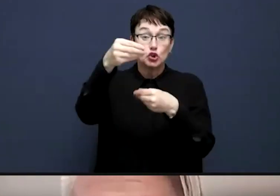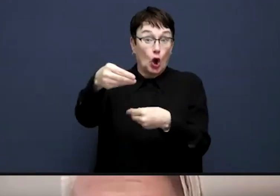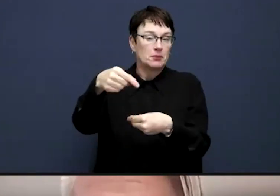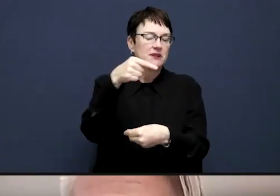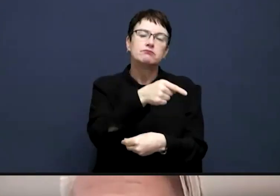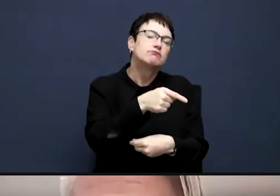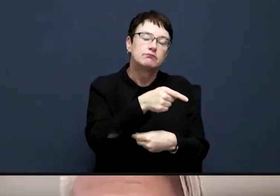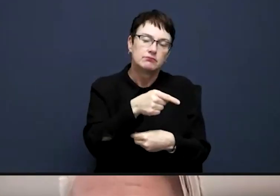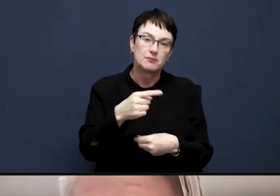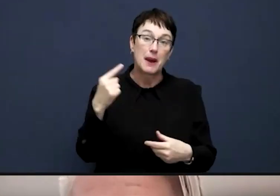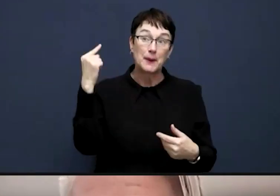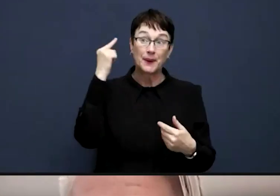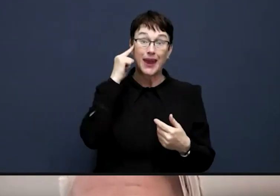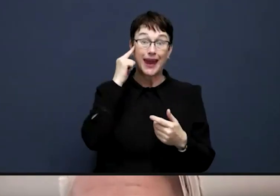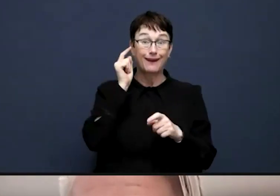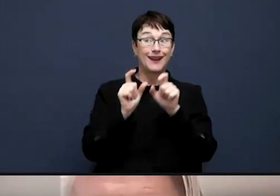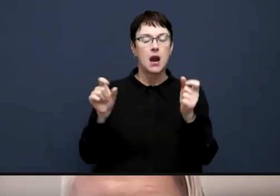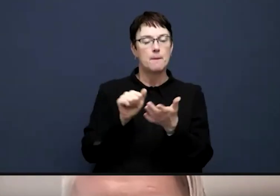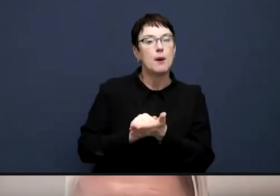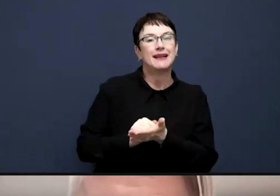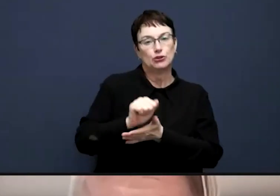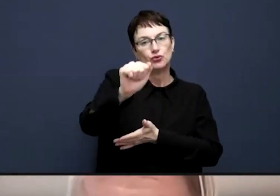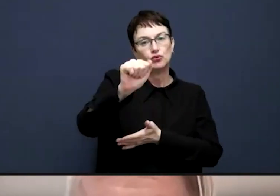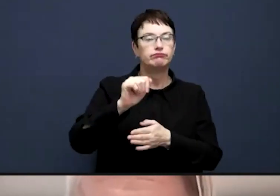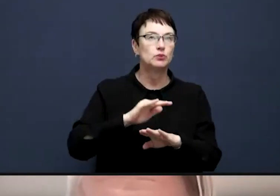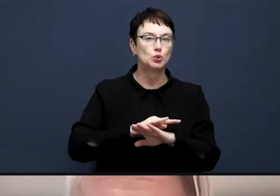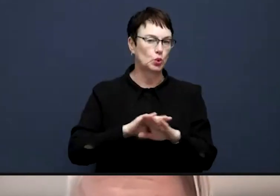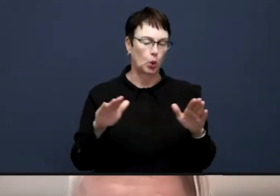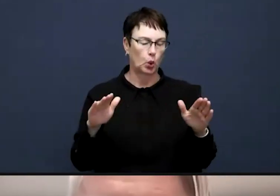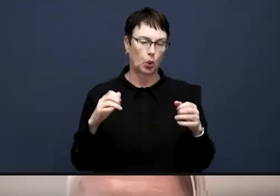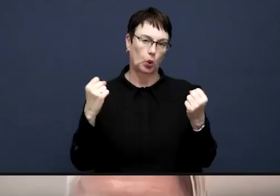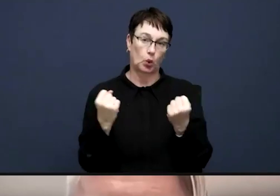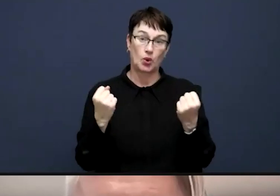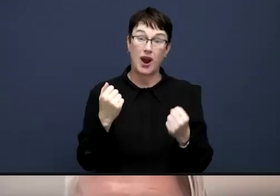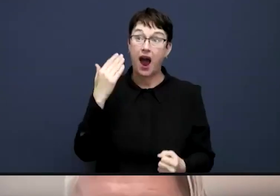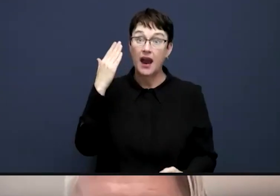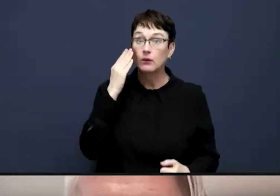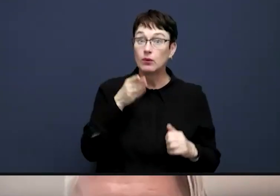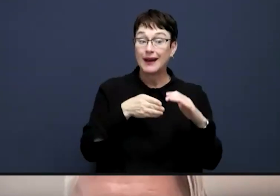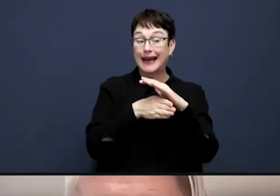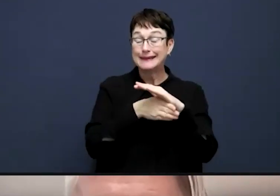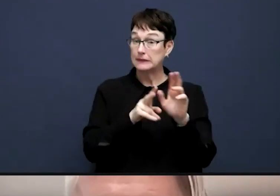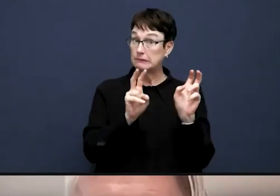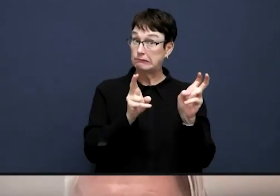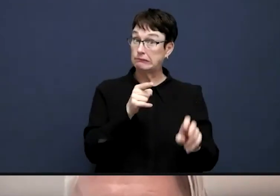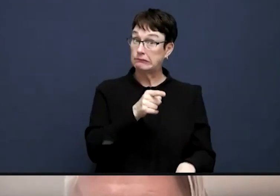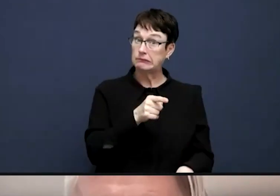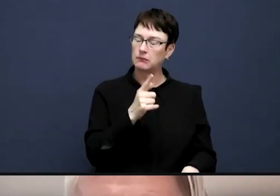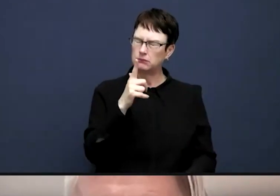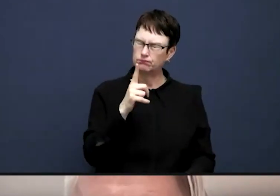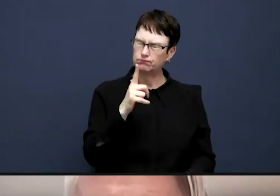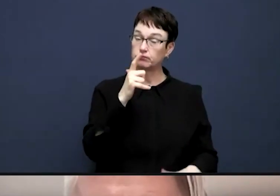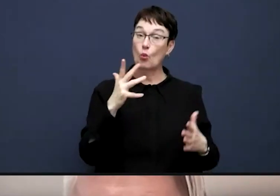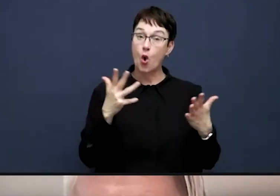publishers took to it, right? So the concept of born accessible actually started with EPUB 3. It was the first standard that brought up the concept of